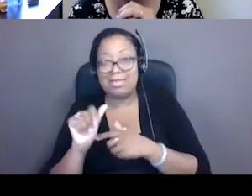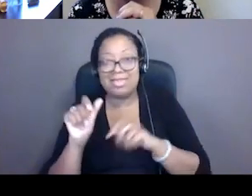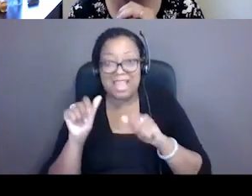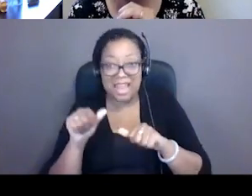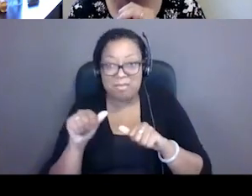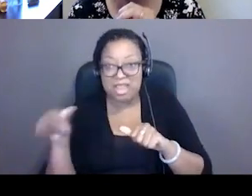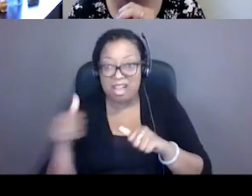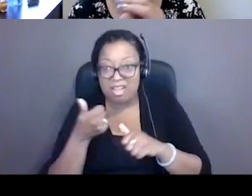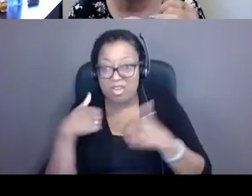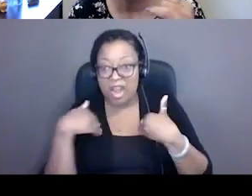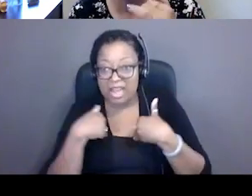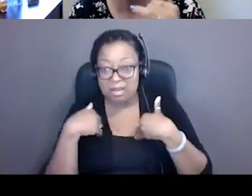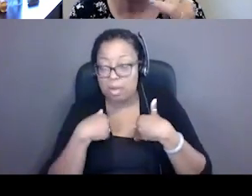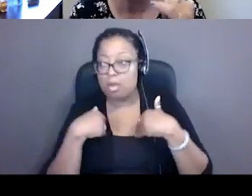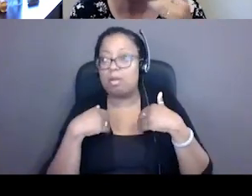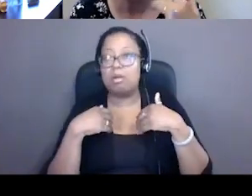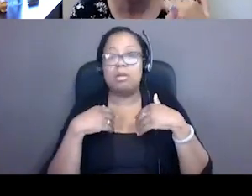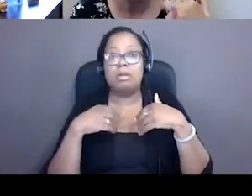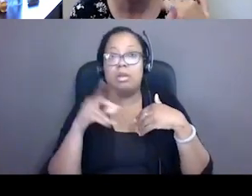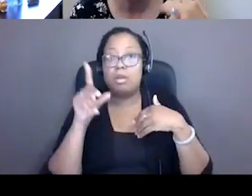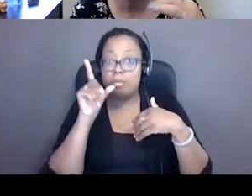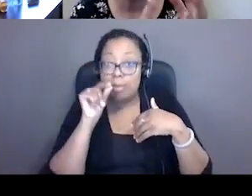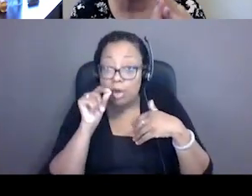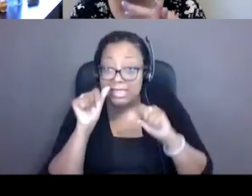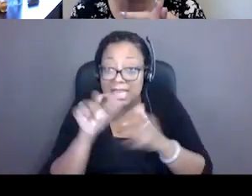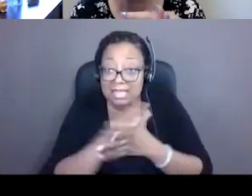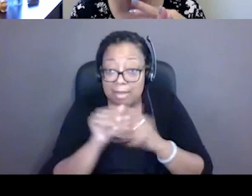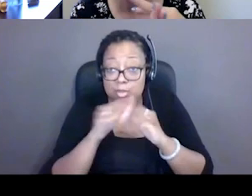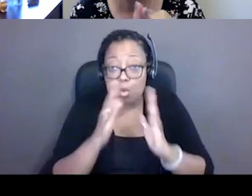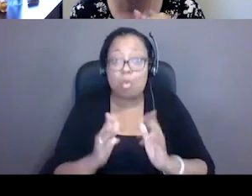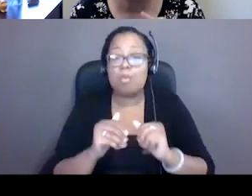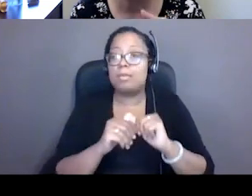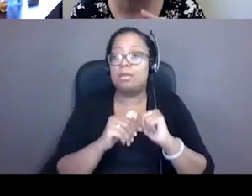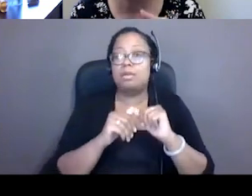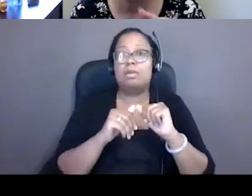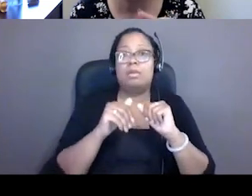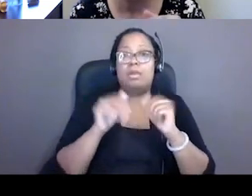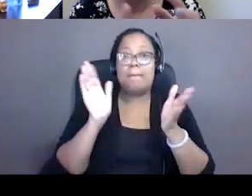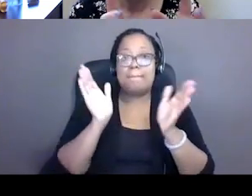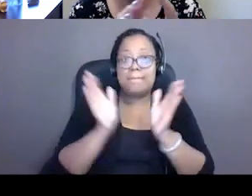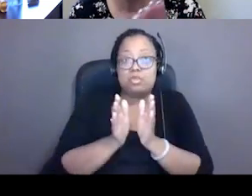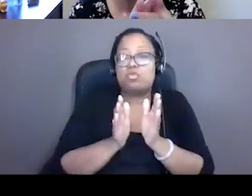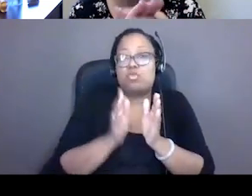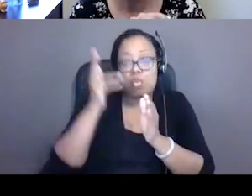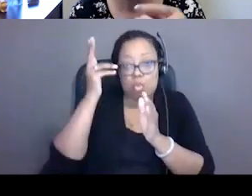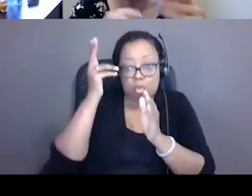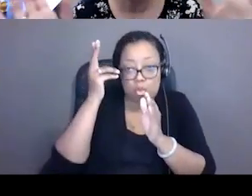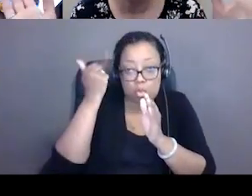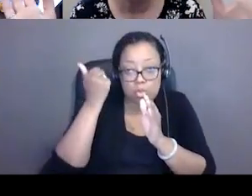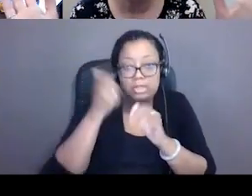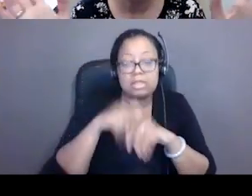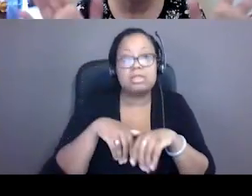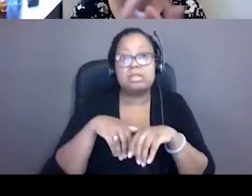and cats, we're looking at damage that birds can do to the home. We're looking at damage to miniature horses can do.